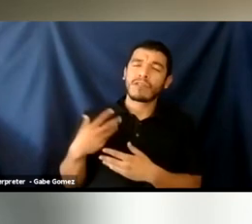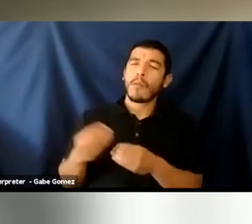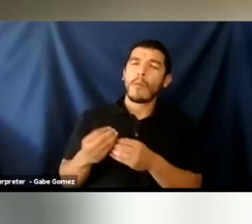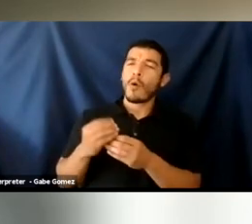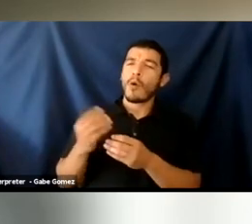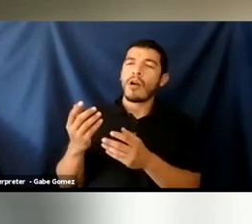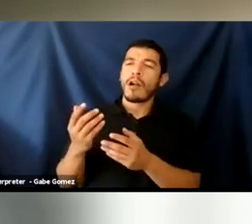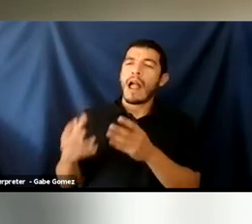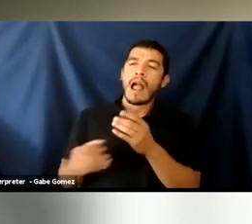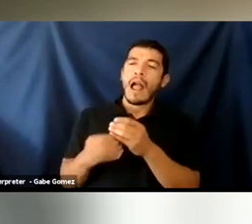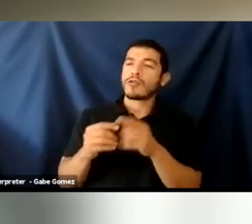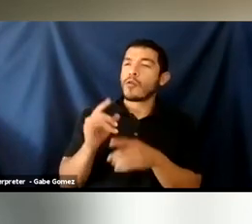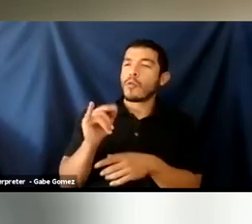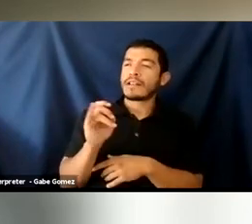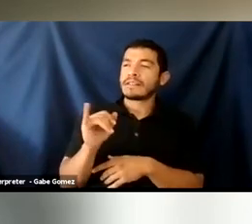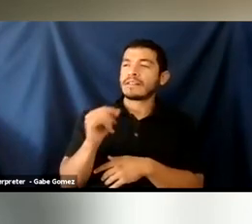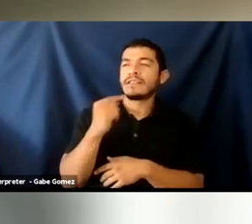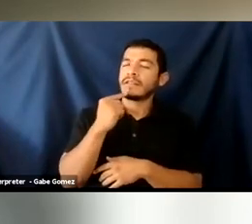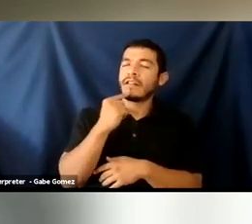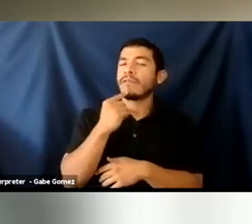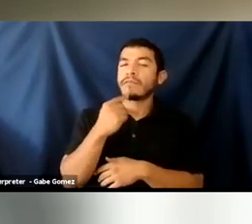has said. I love this